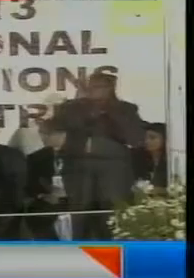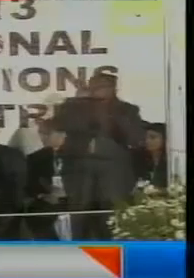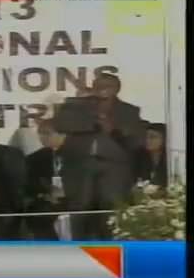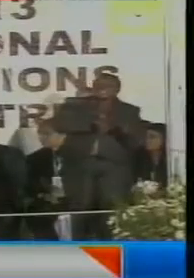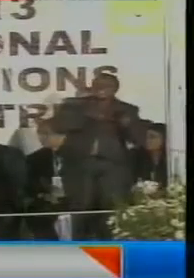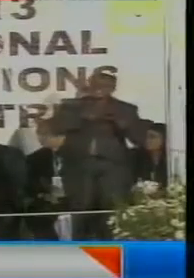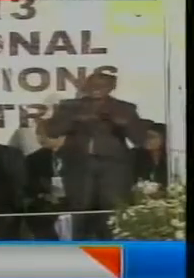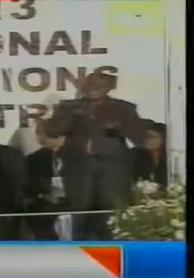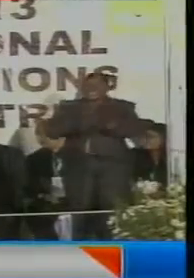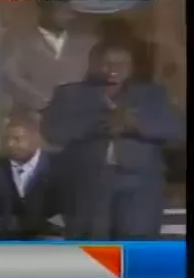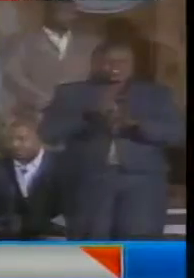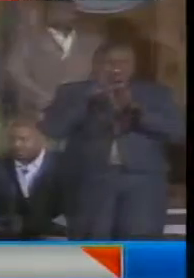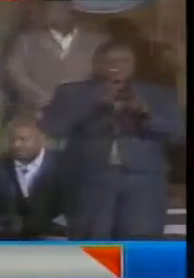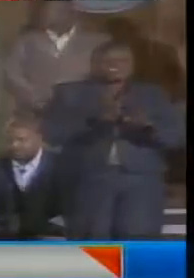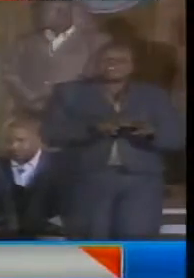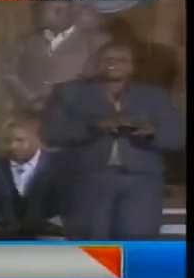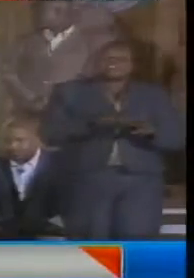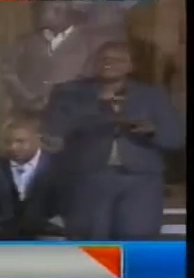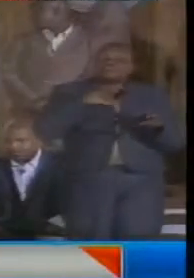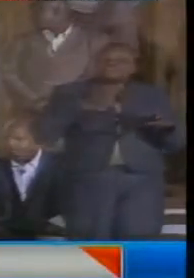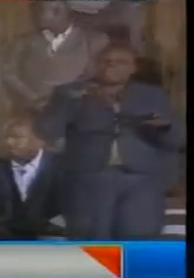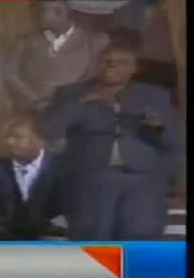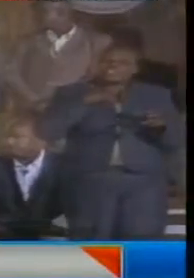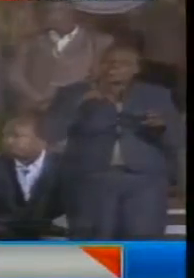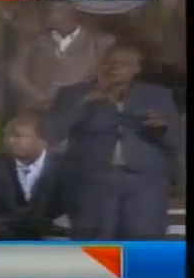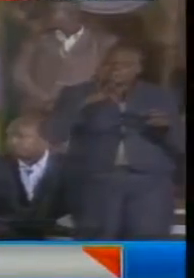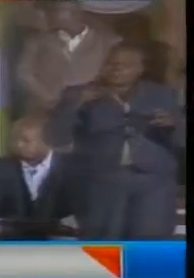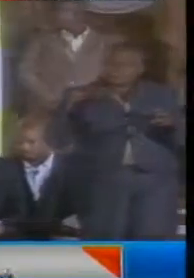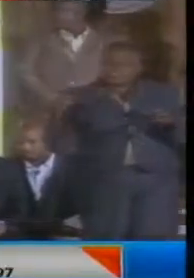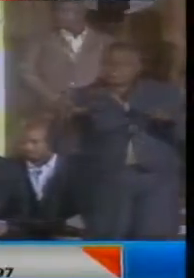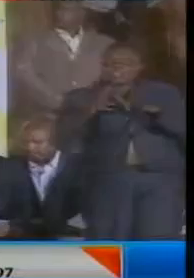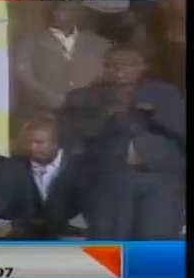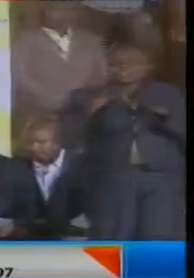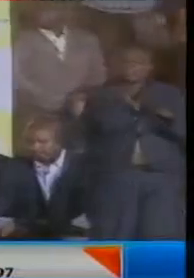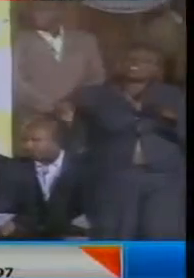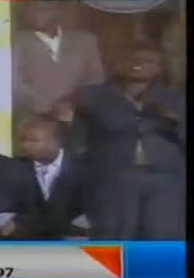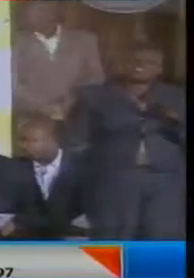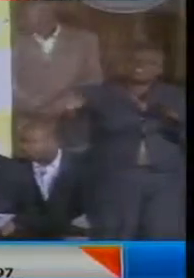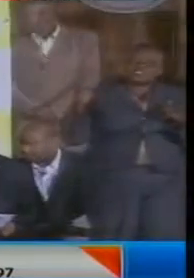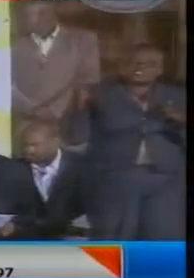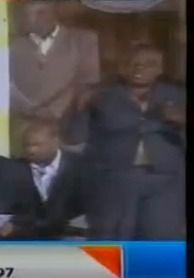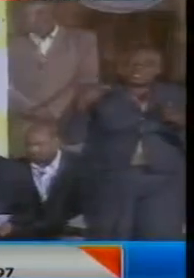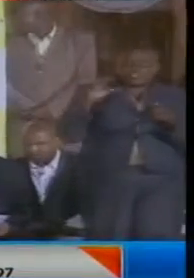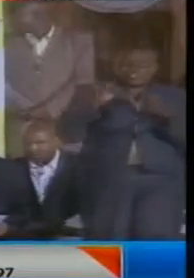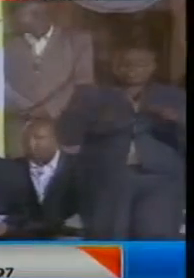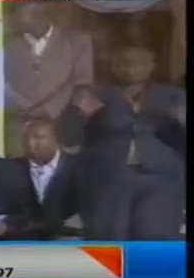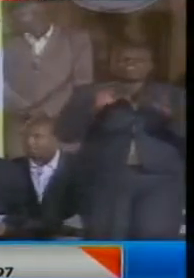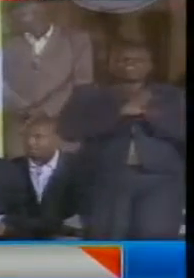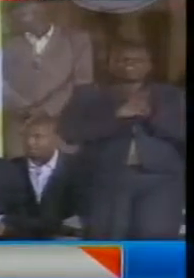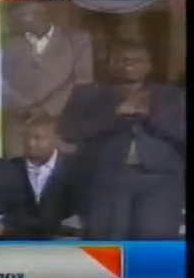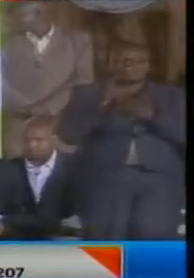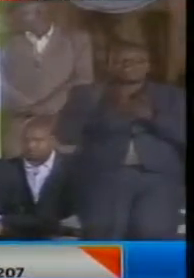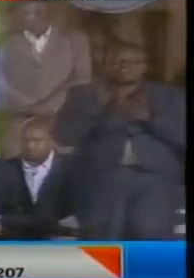continue receiving the results. The Commission has 290 returning officers in the country